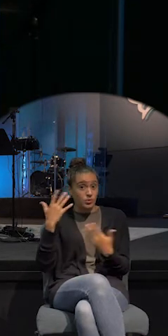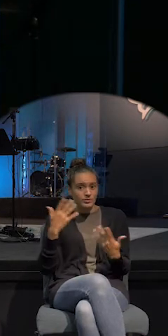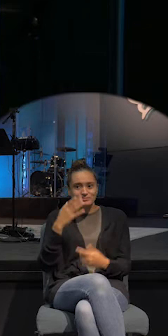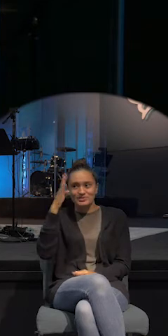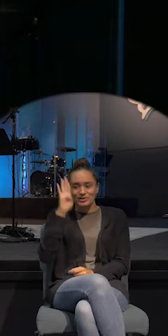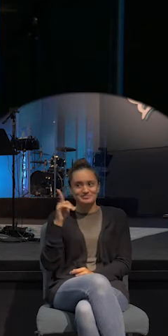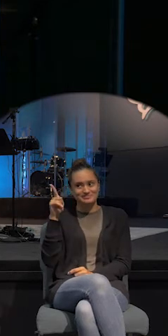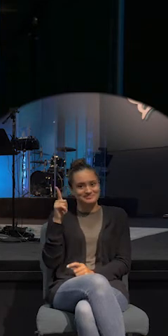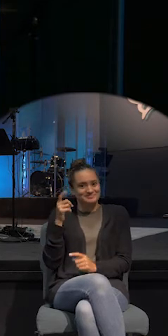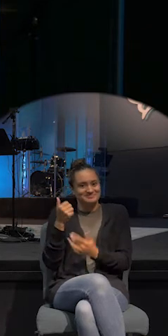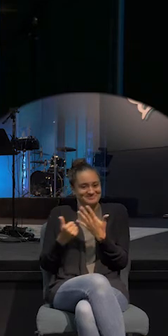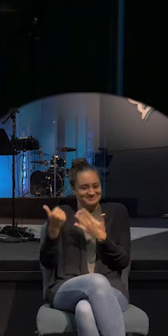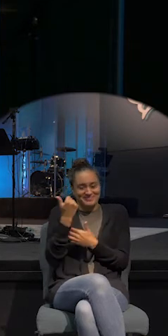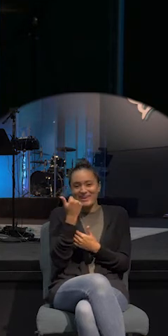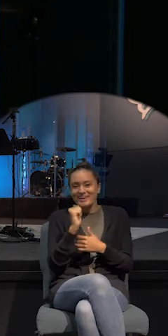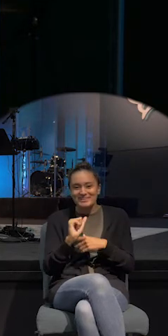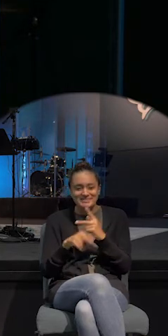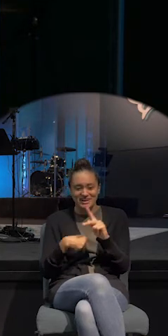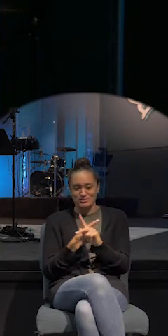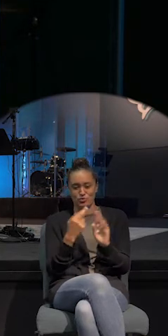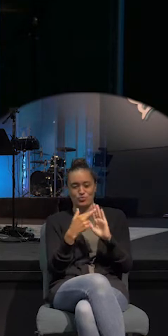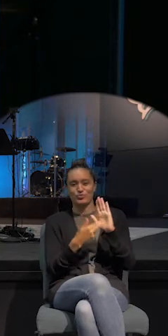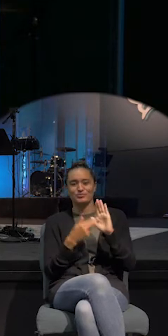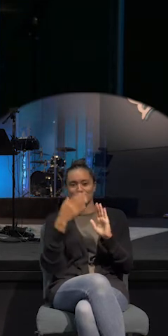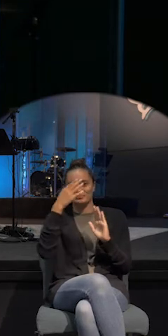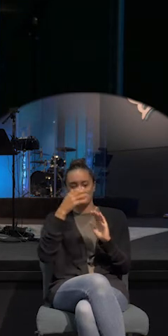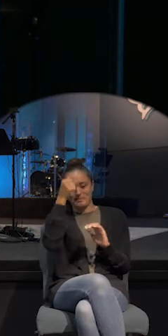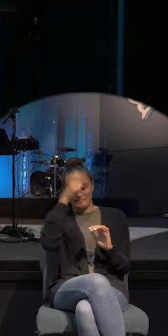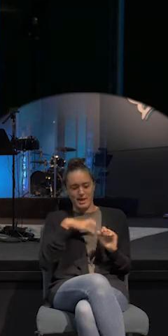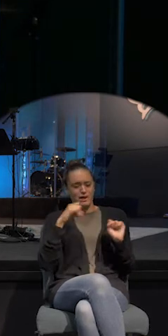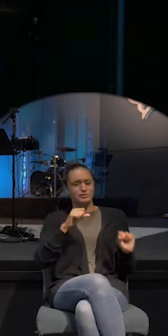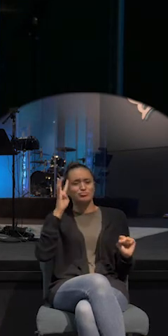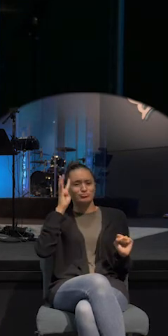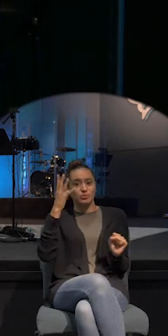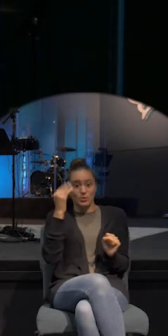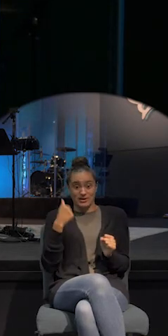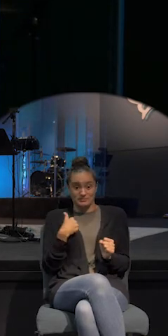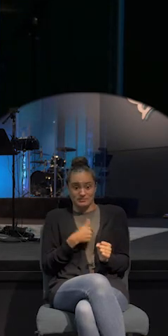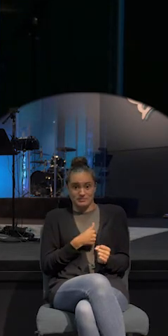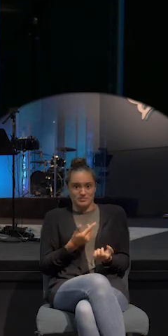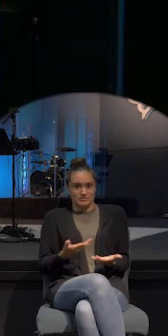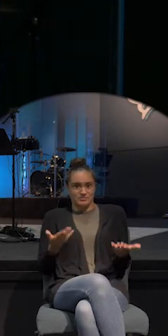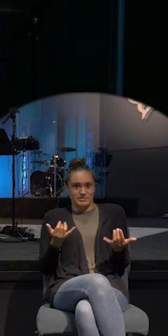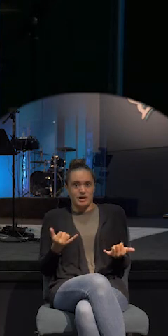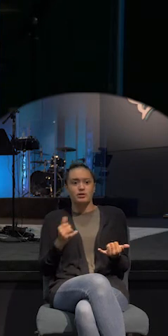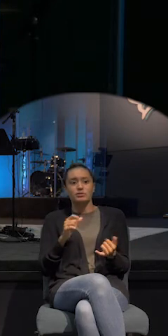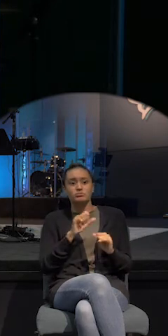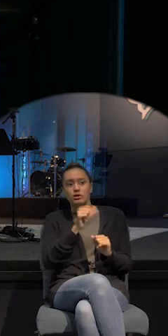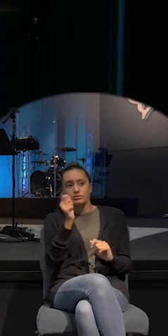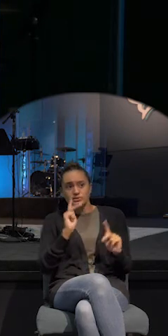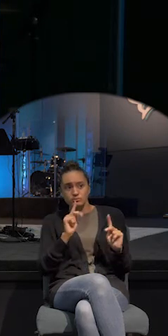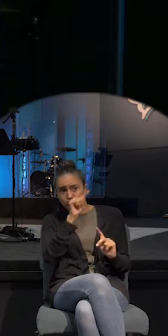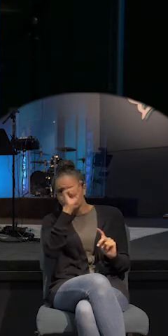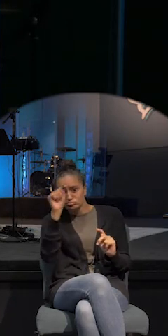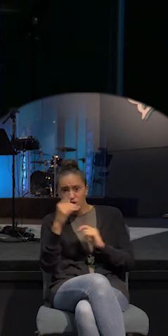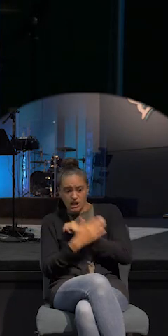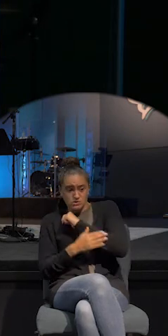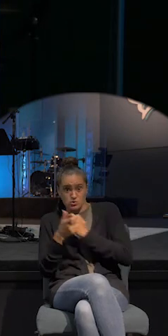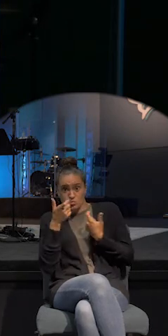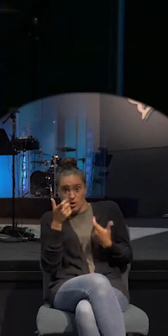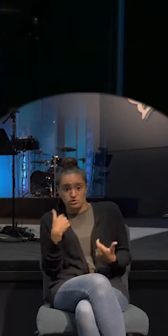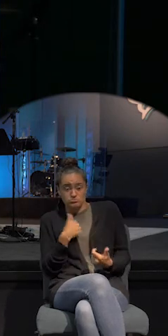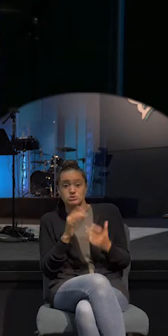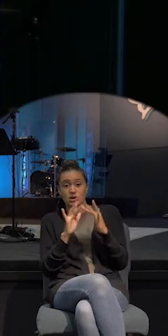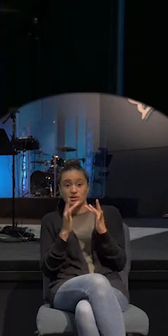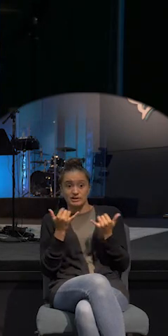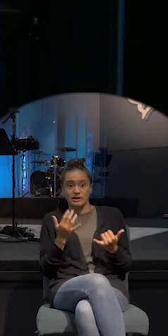is greater than any regulation that man can ever put. Because here we are right now, there are people in different countries watching us right now, because